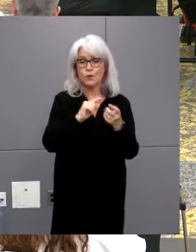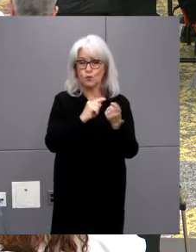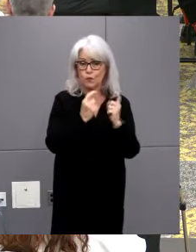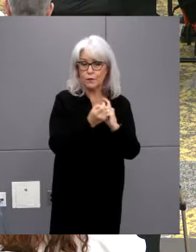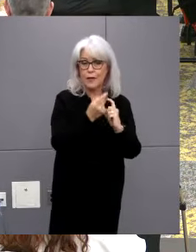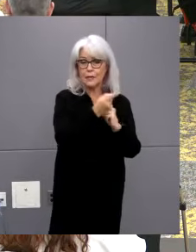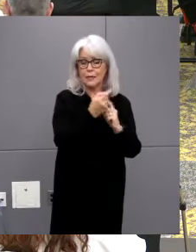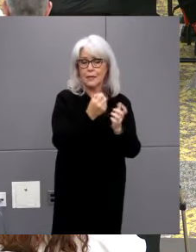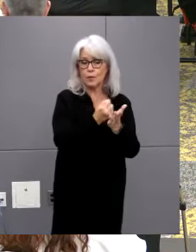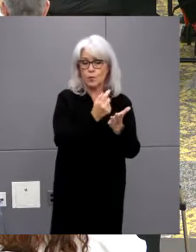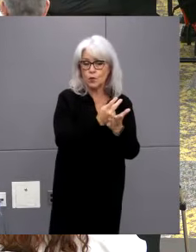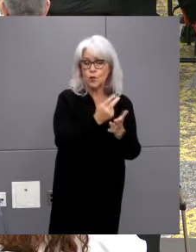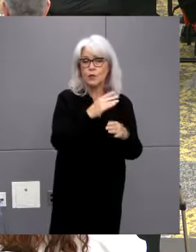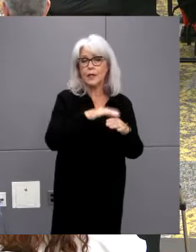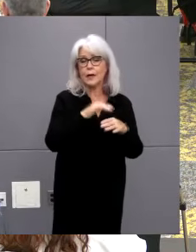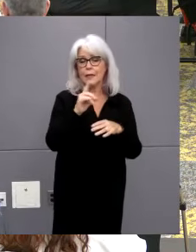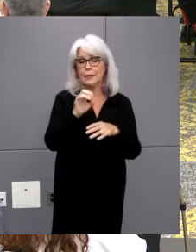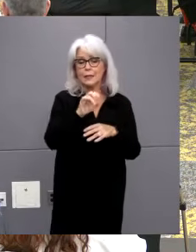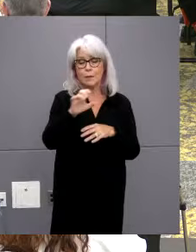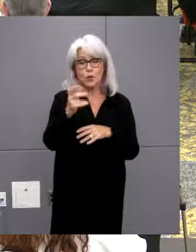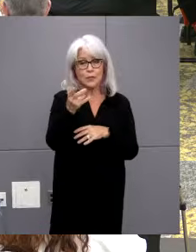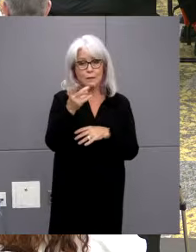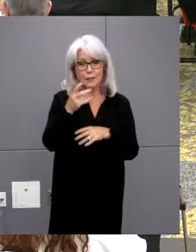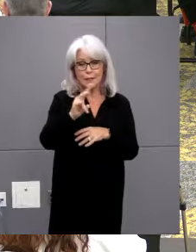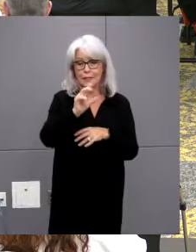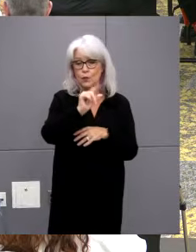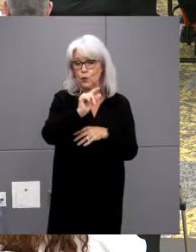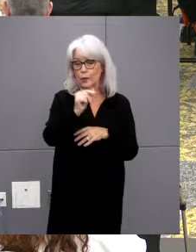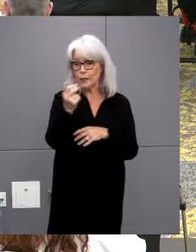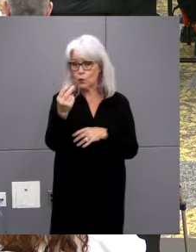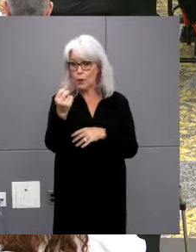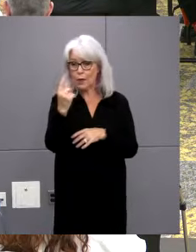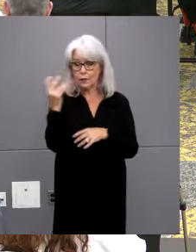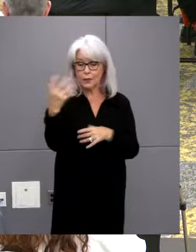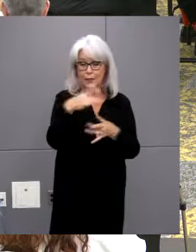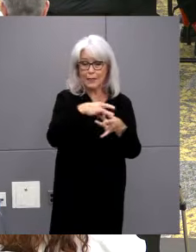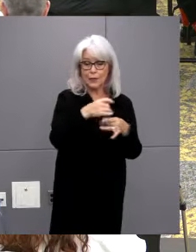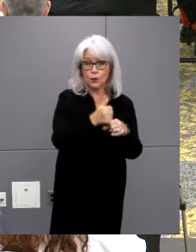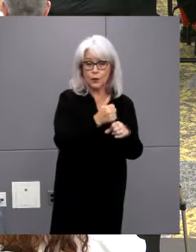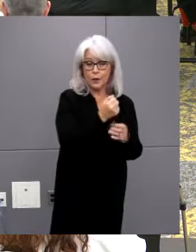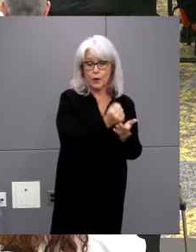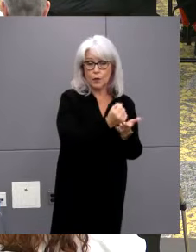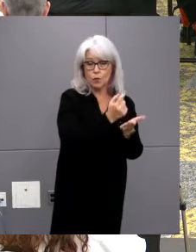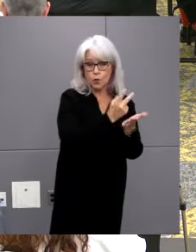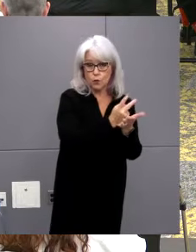by the board on December 17, 2012 as part of the approval of the